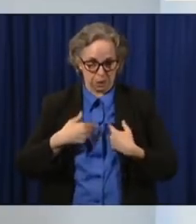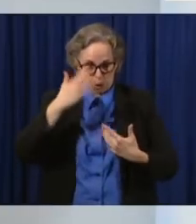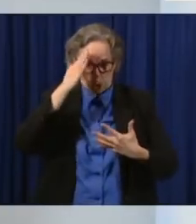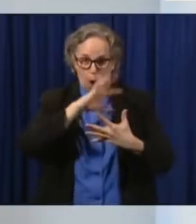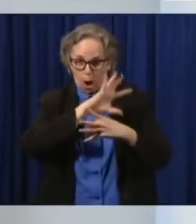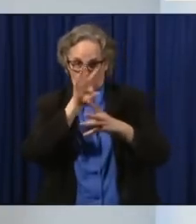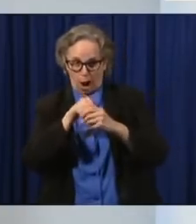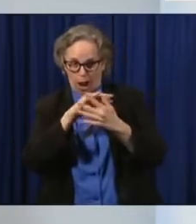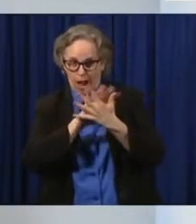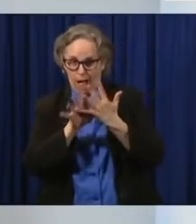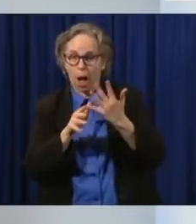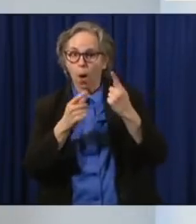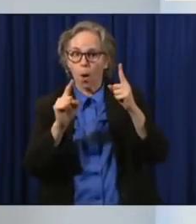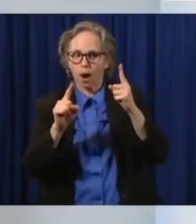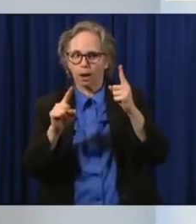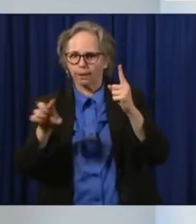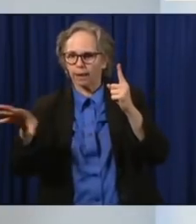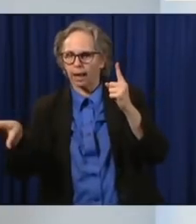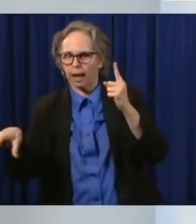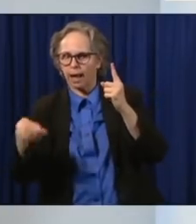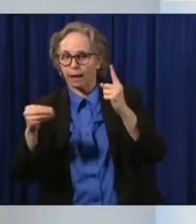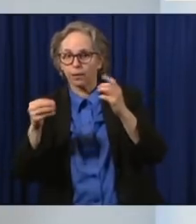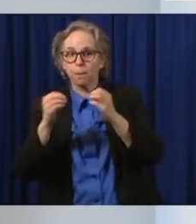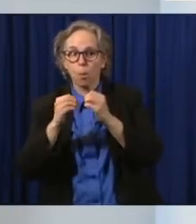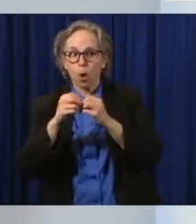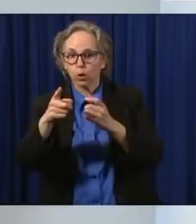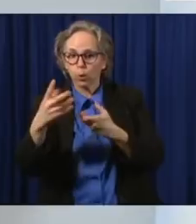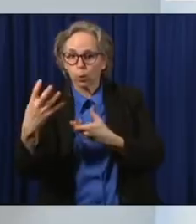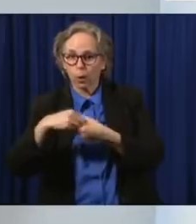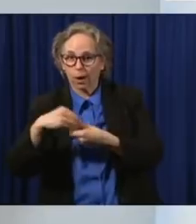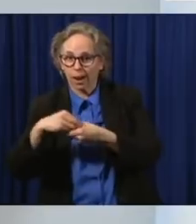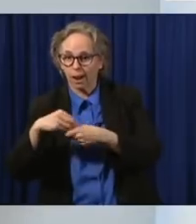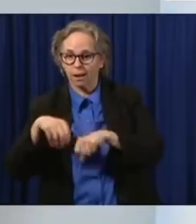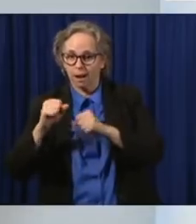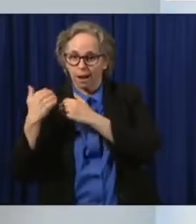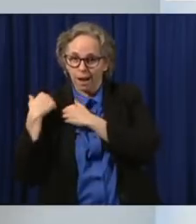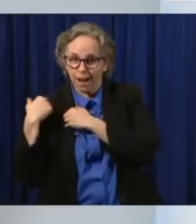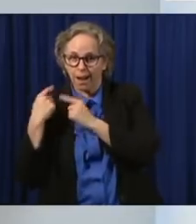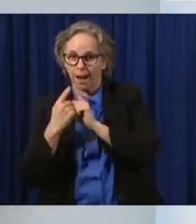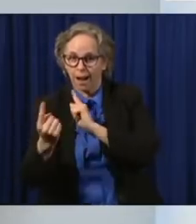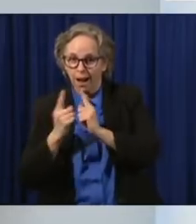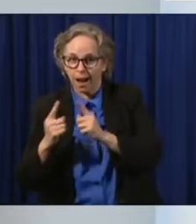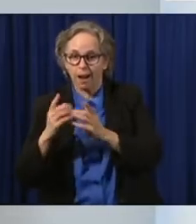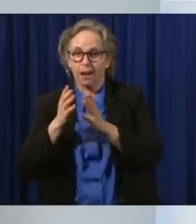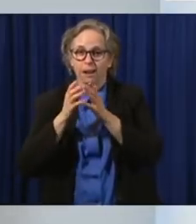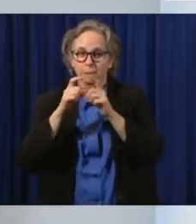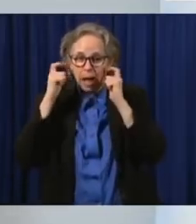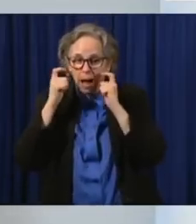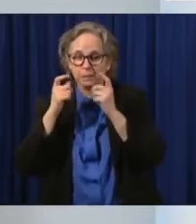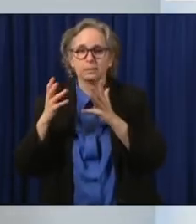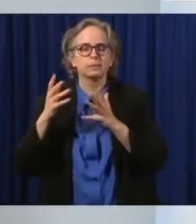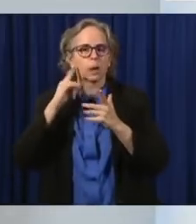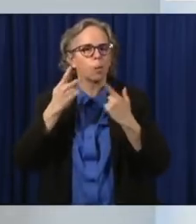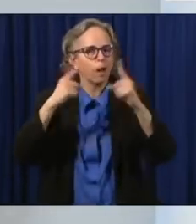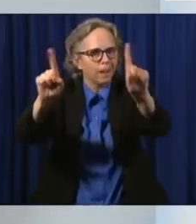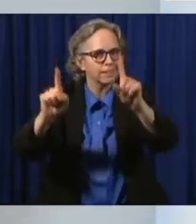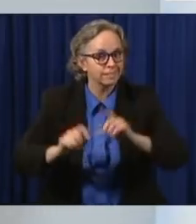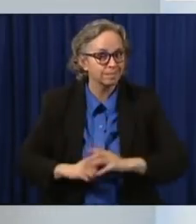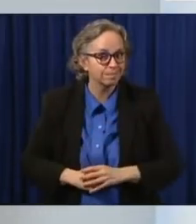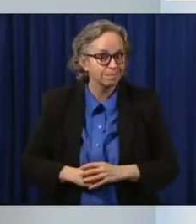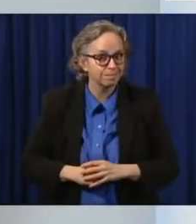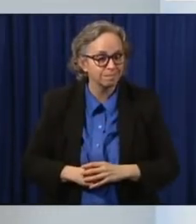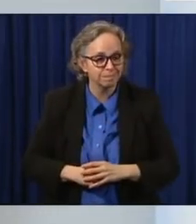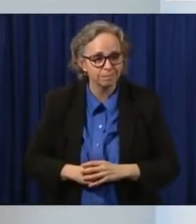do it, the healthier we will collectively be. And it is our job as public